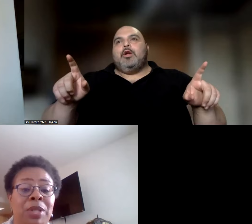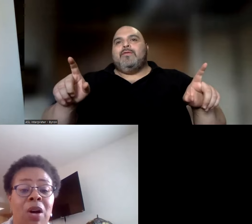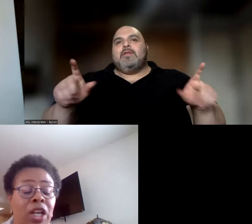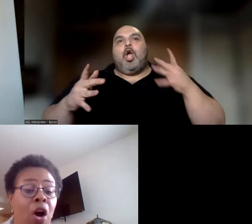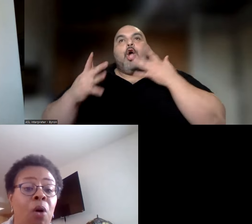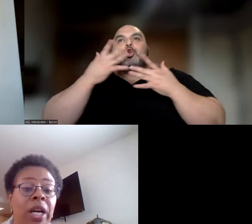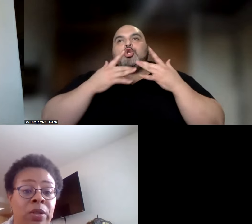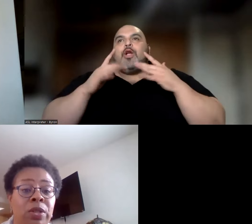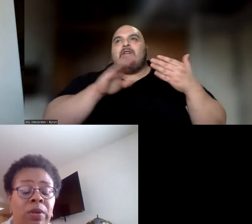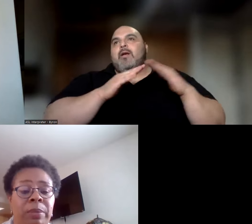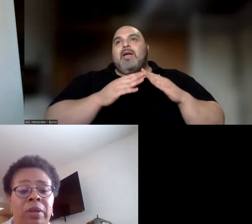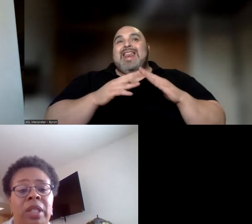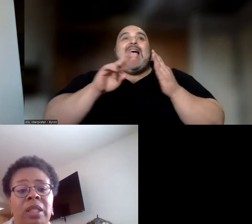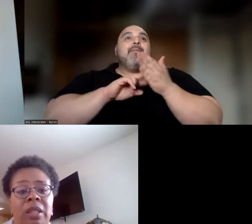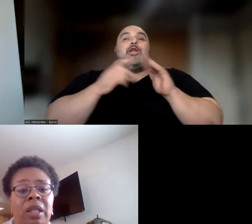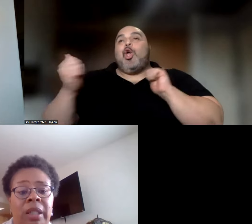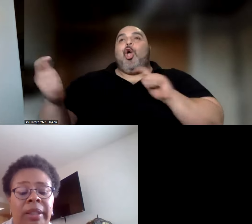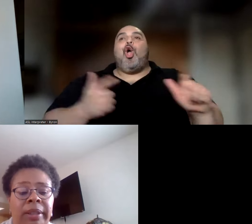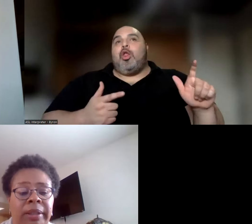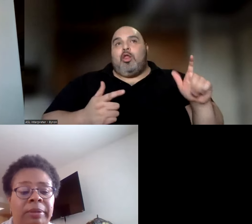community. And I'm talking all underserved communities.